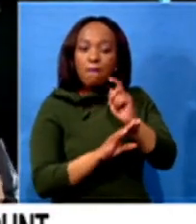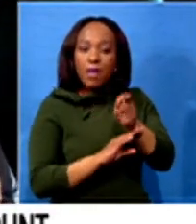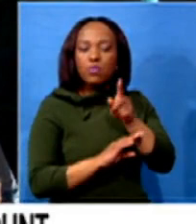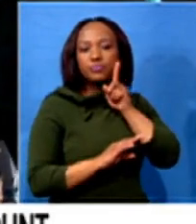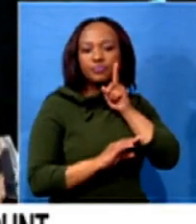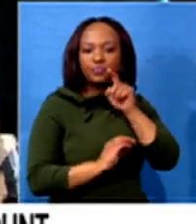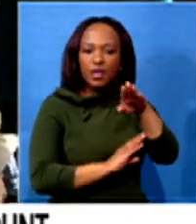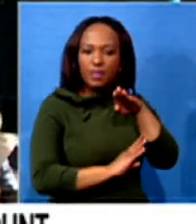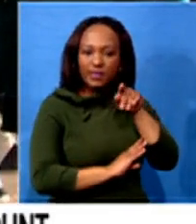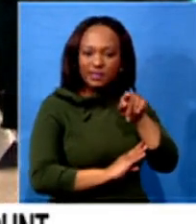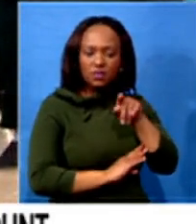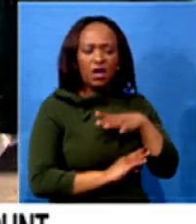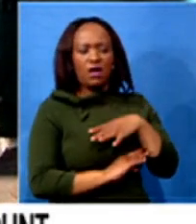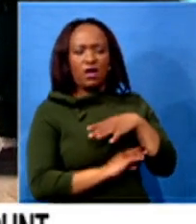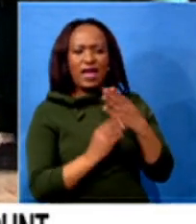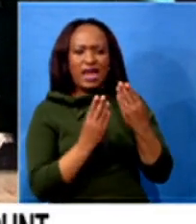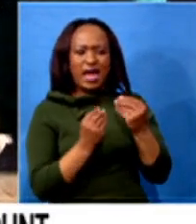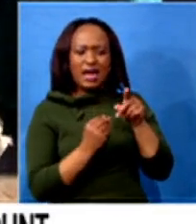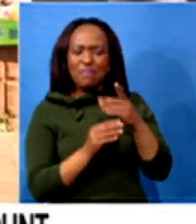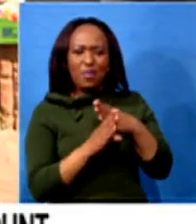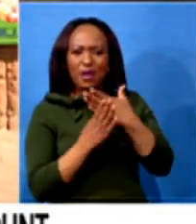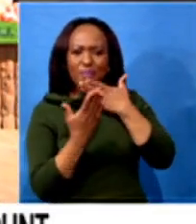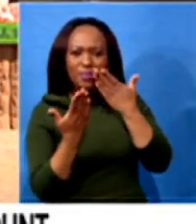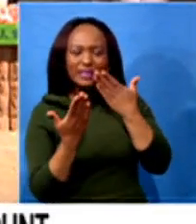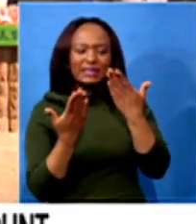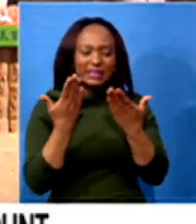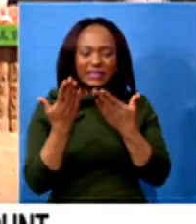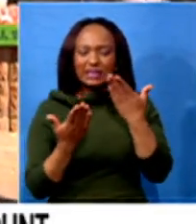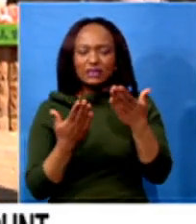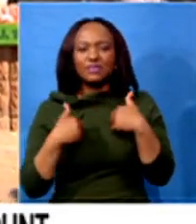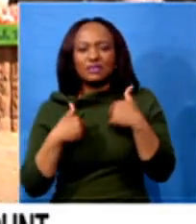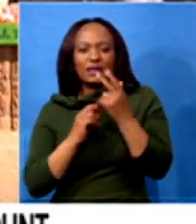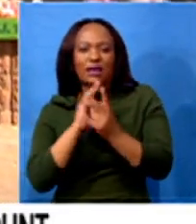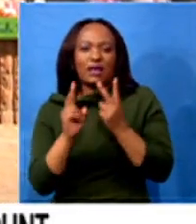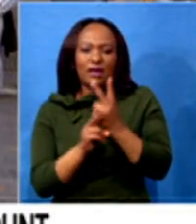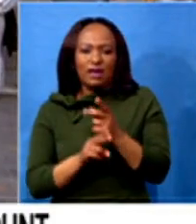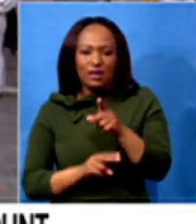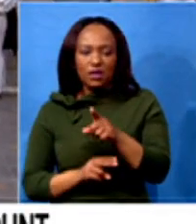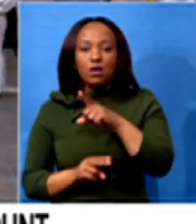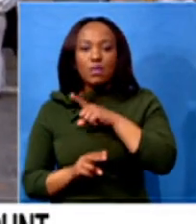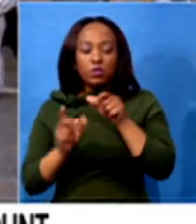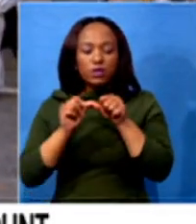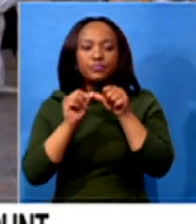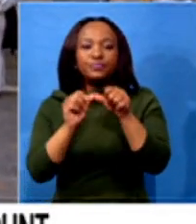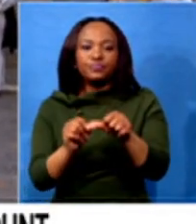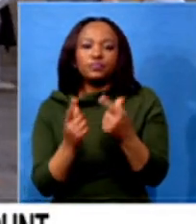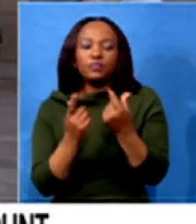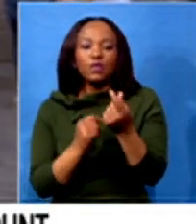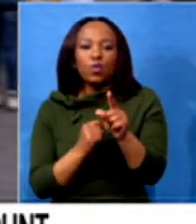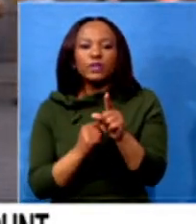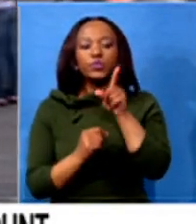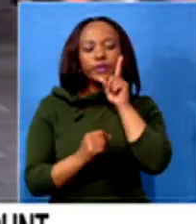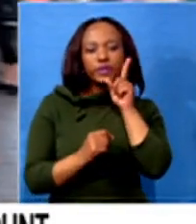we find that those numbers don't work, and then we have to start again. But what we continue to do is we